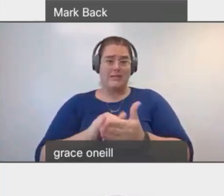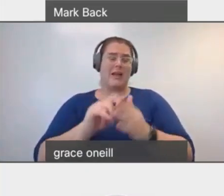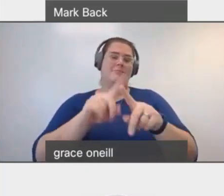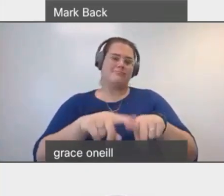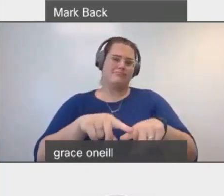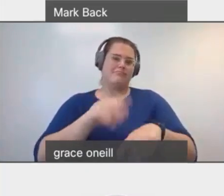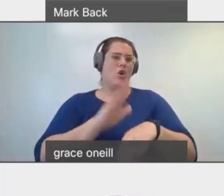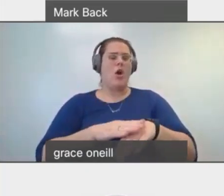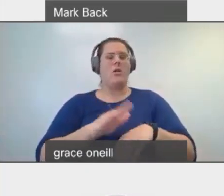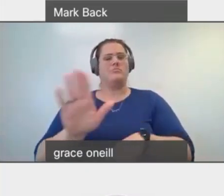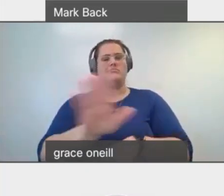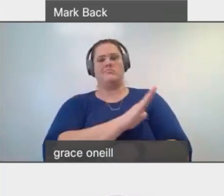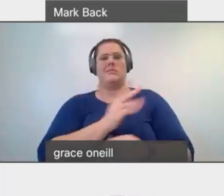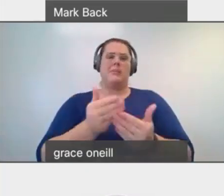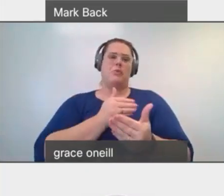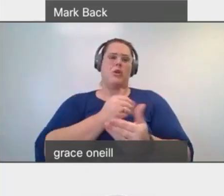days were.